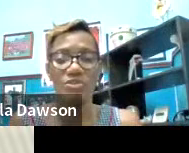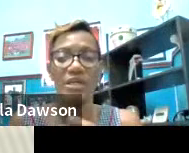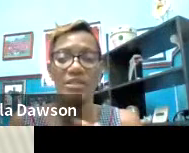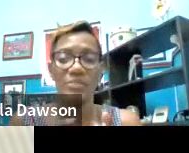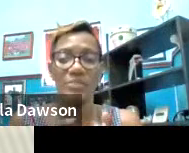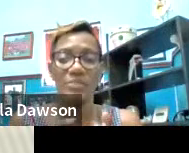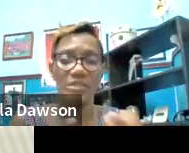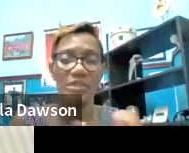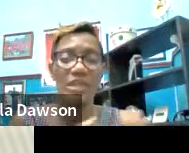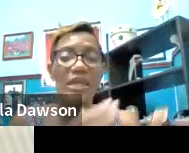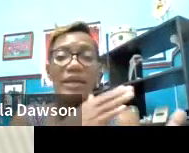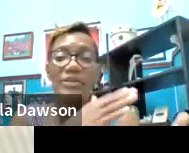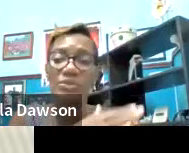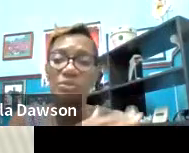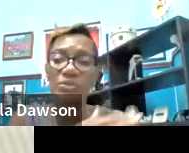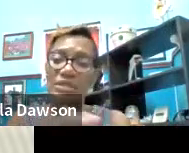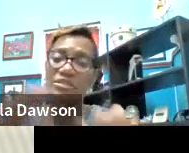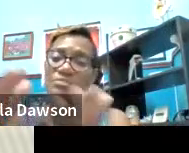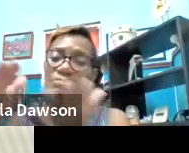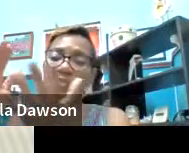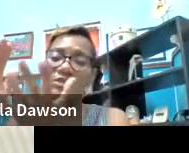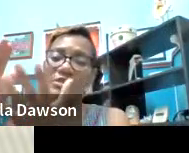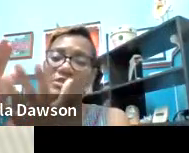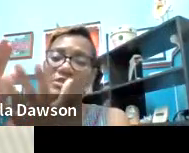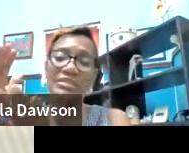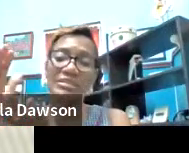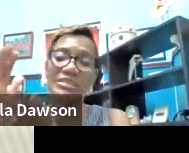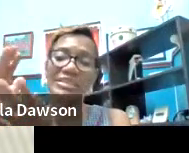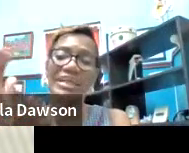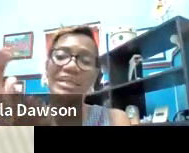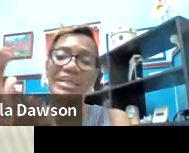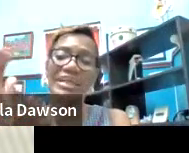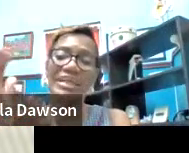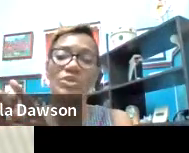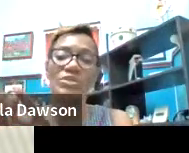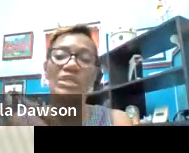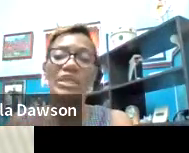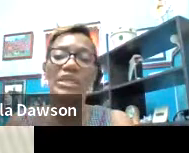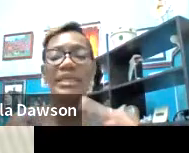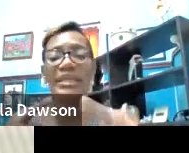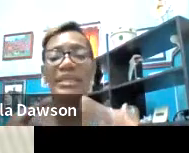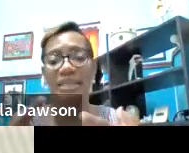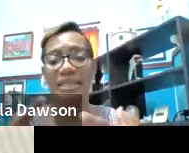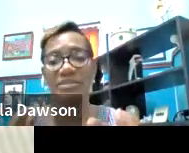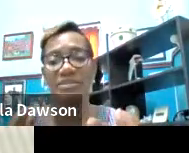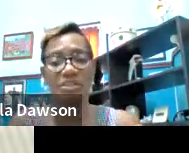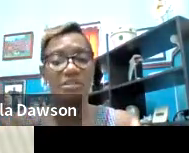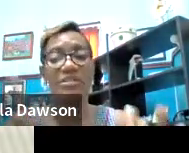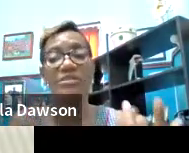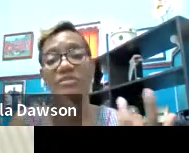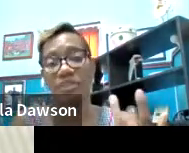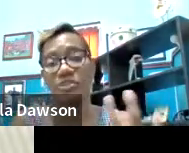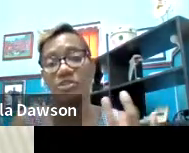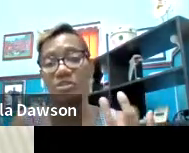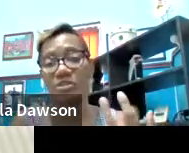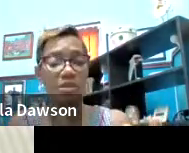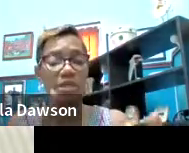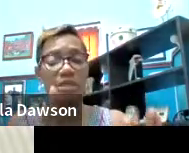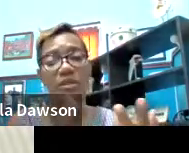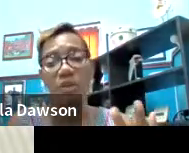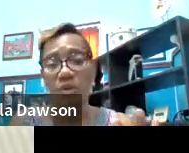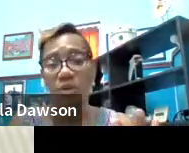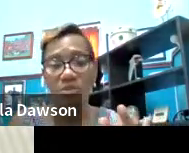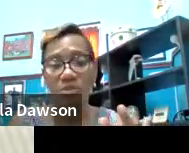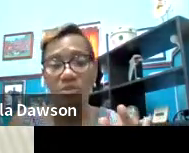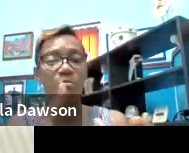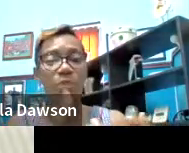cord injury has spasticity, and you know that the spasticity has gotten worse, it can suggest an infection